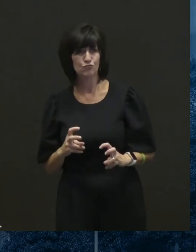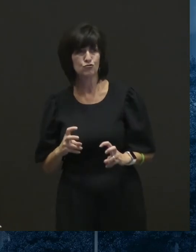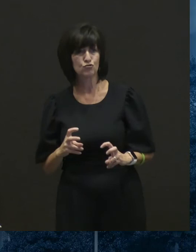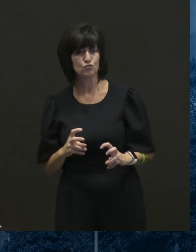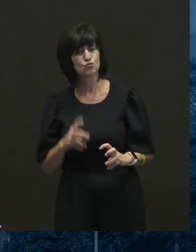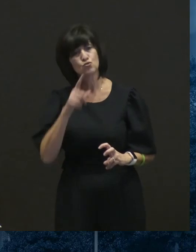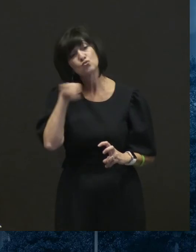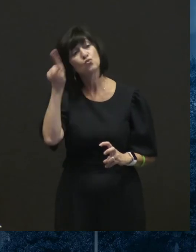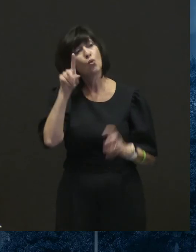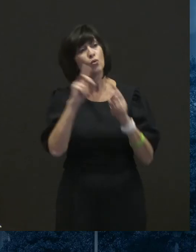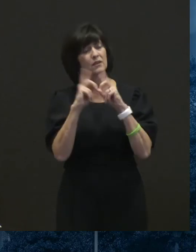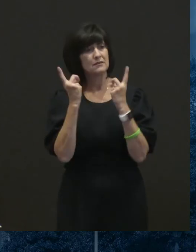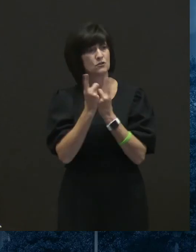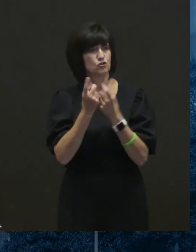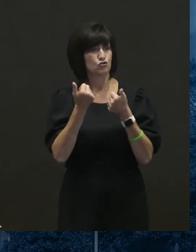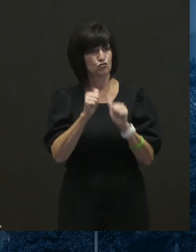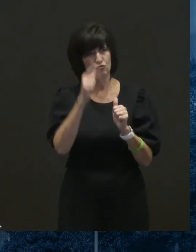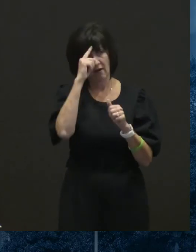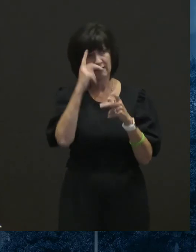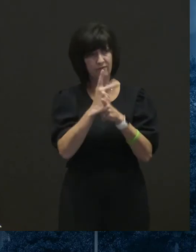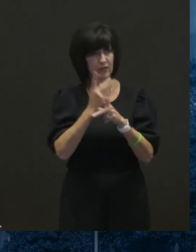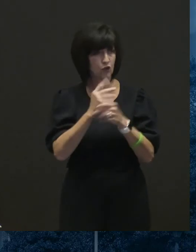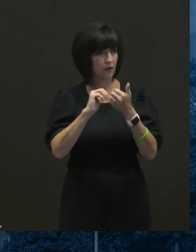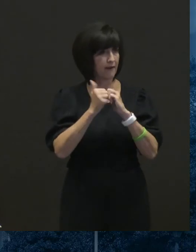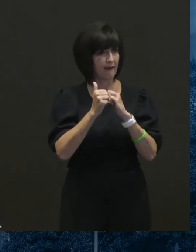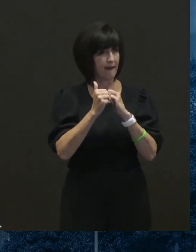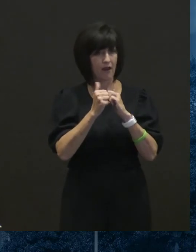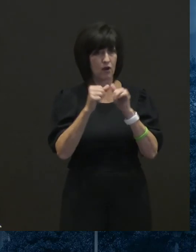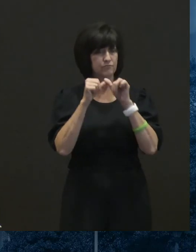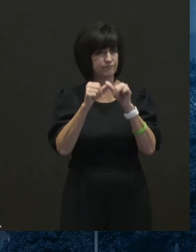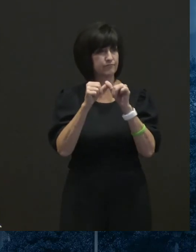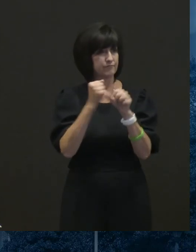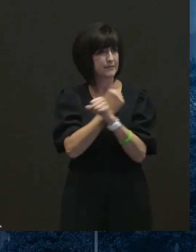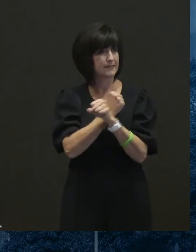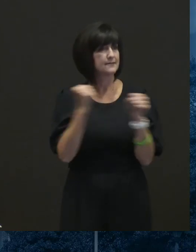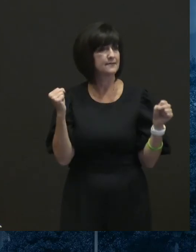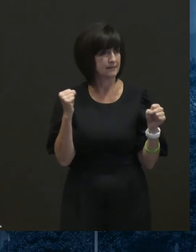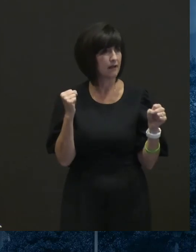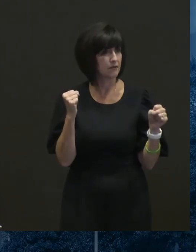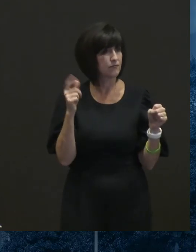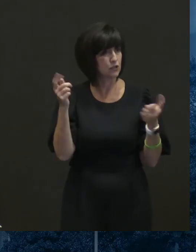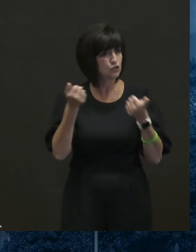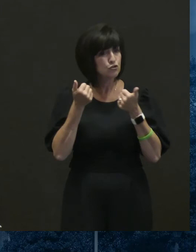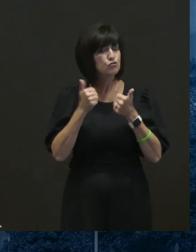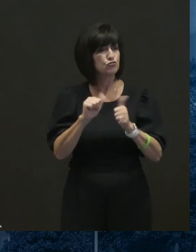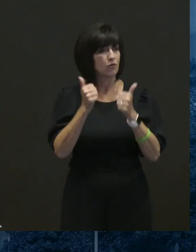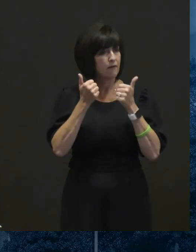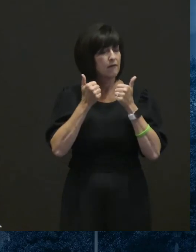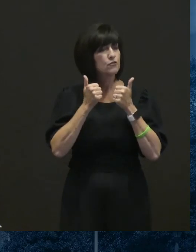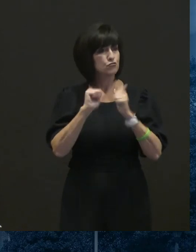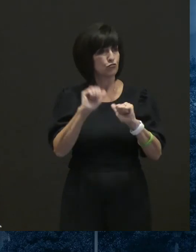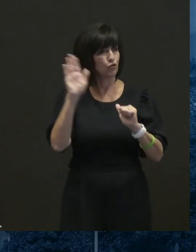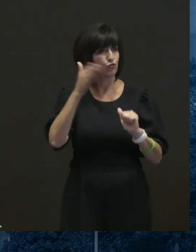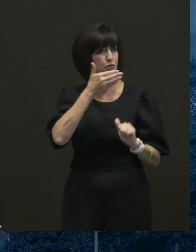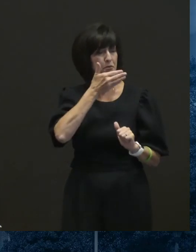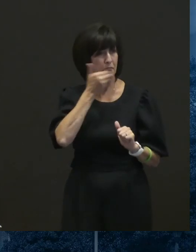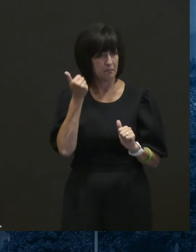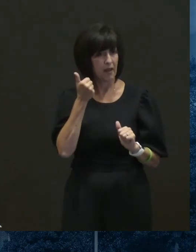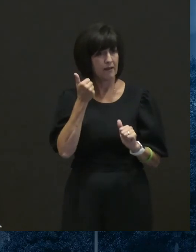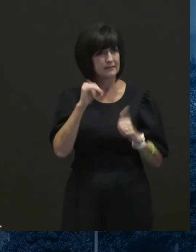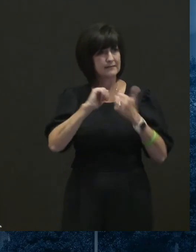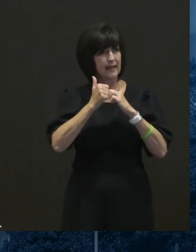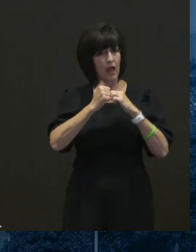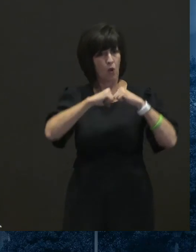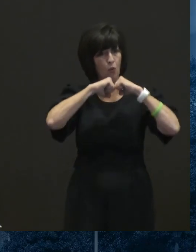very conscious of those challenges and are making every effort to protect the teachers or staff that may have a pre-existing